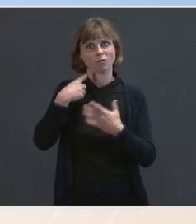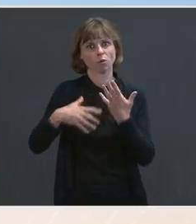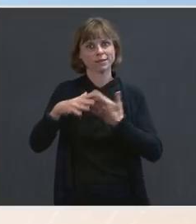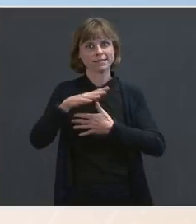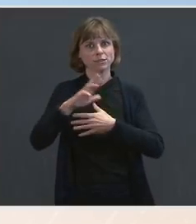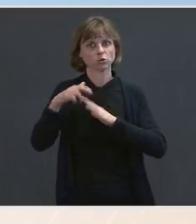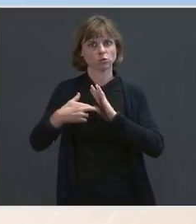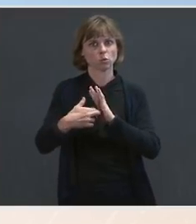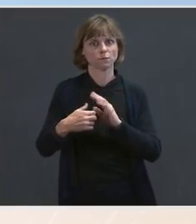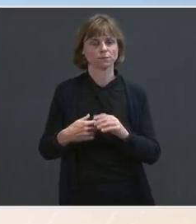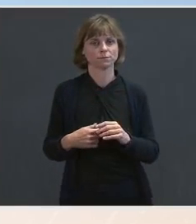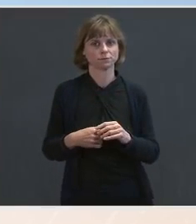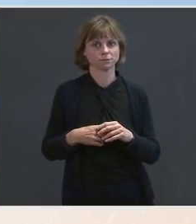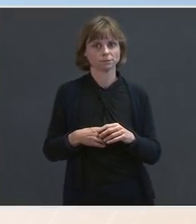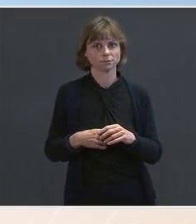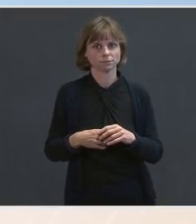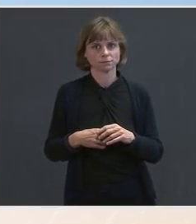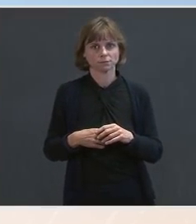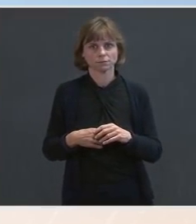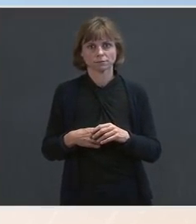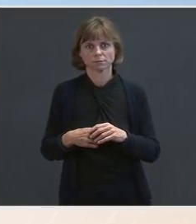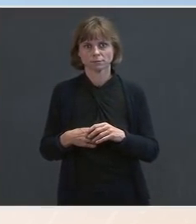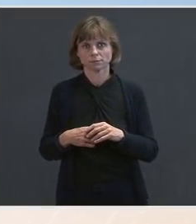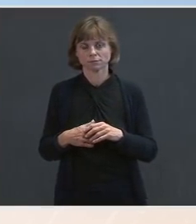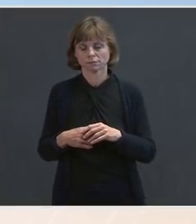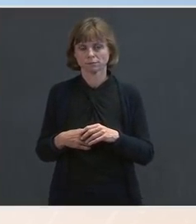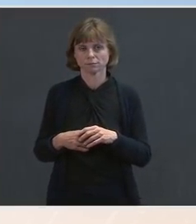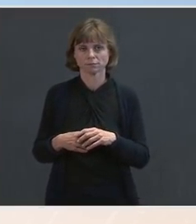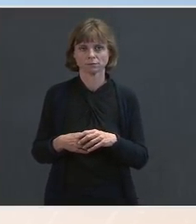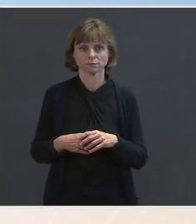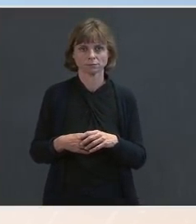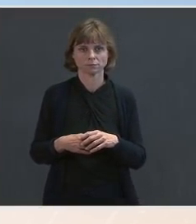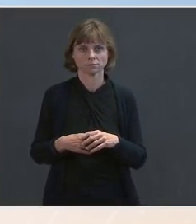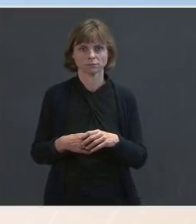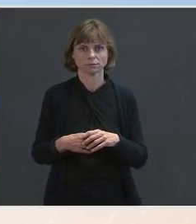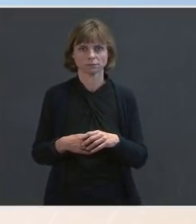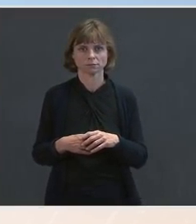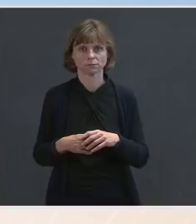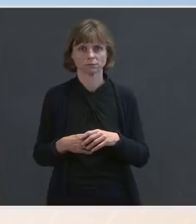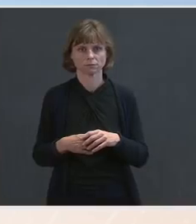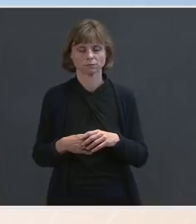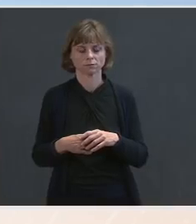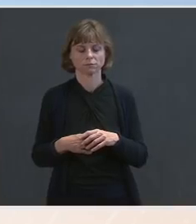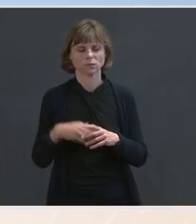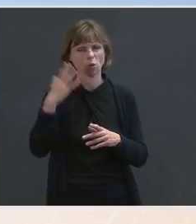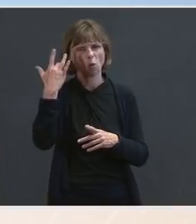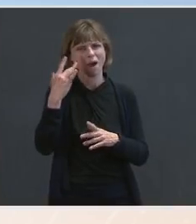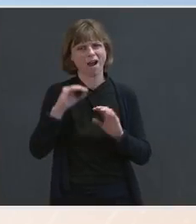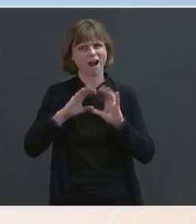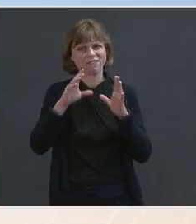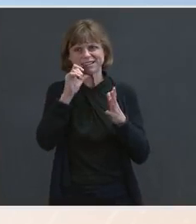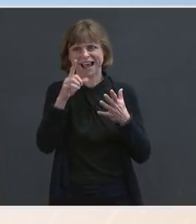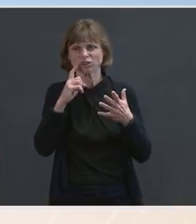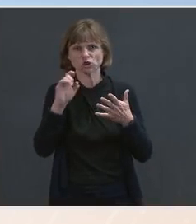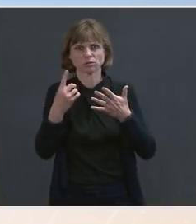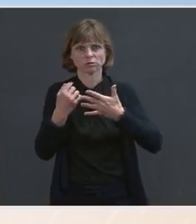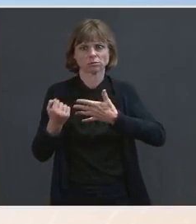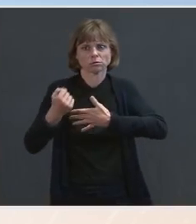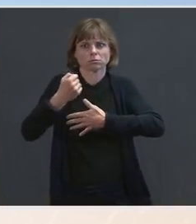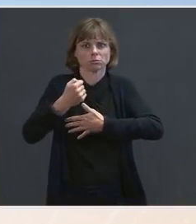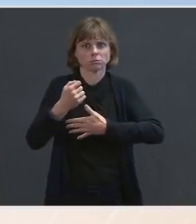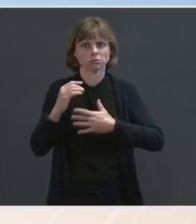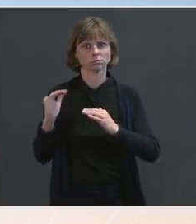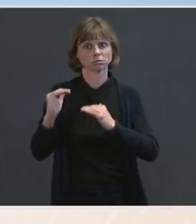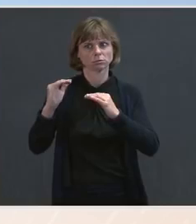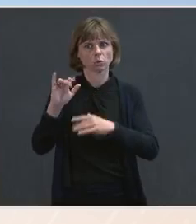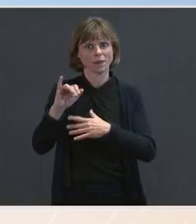so highly of her. I guess, why is the obvious next step not just to appoint her to that top position?